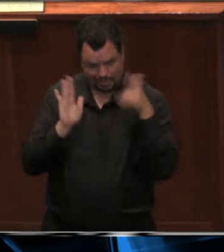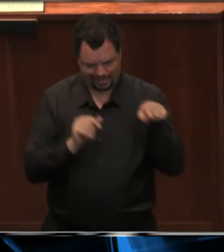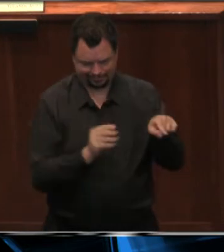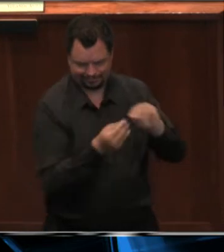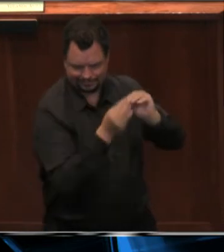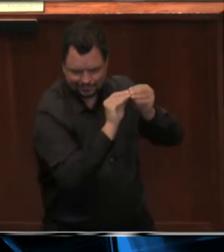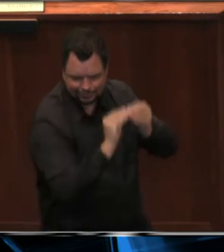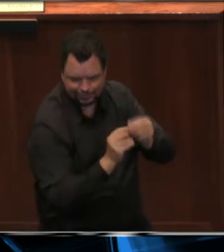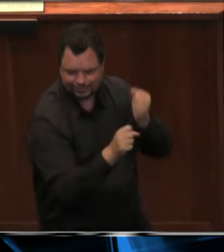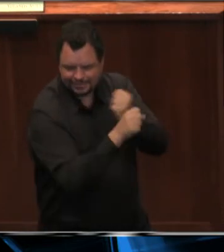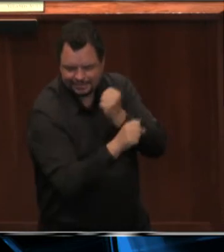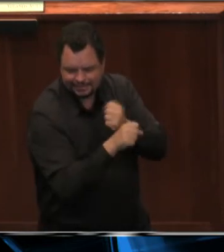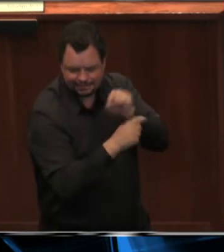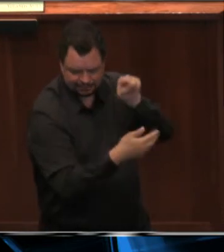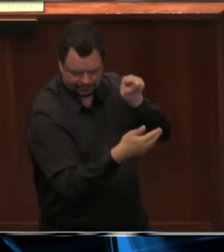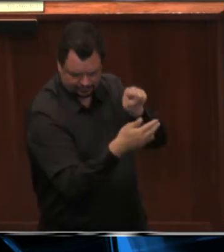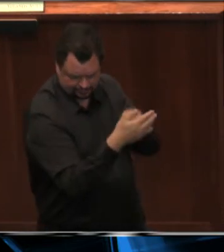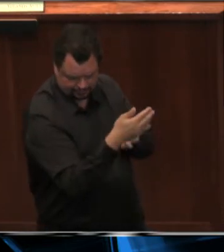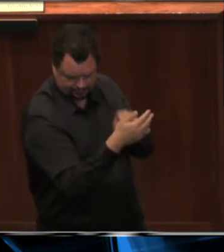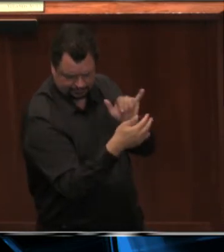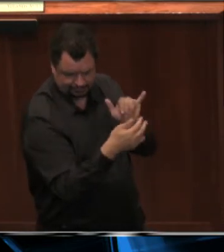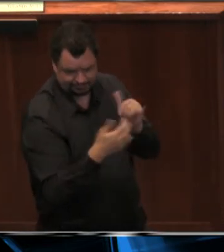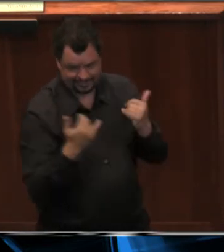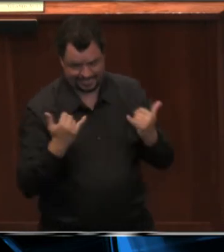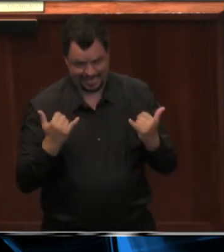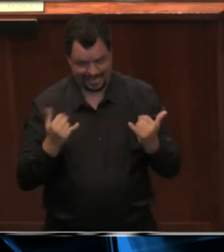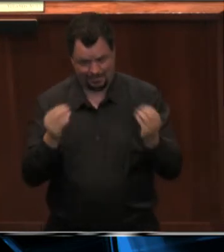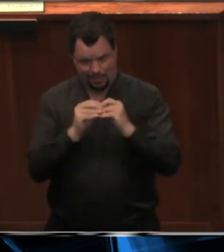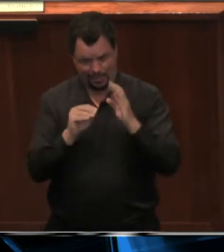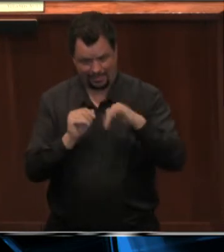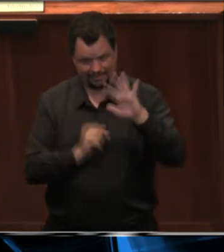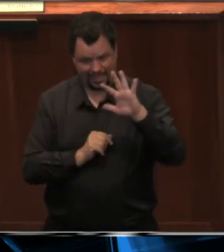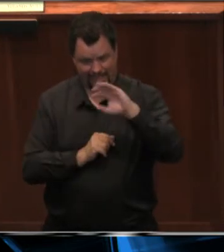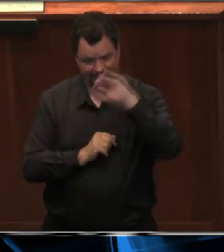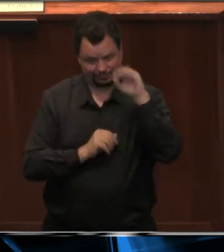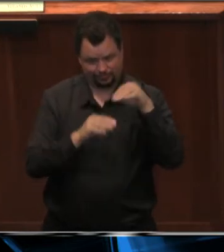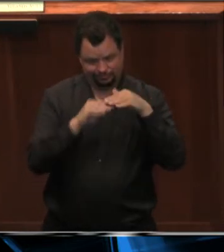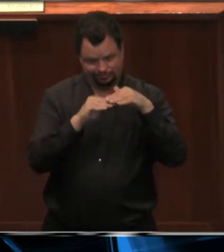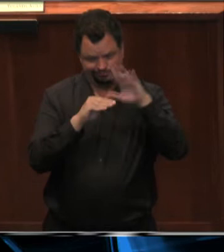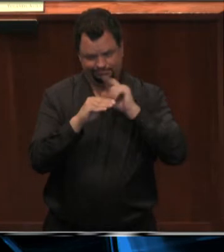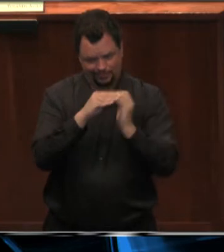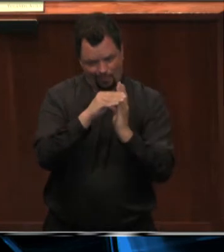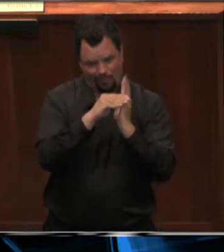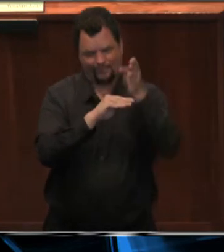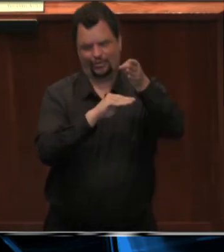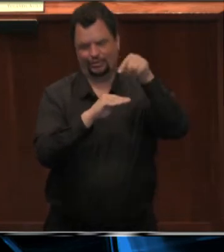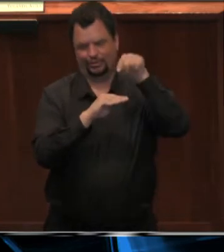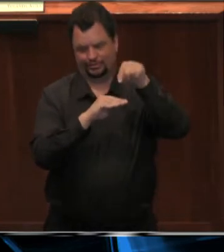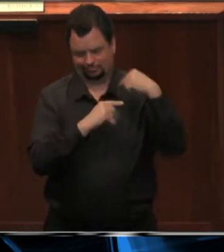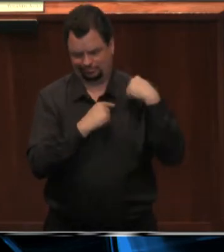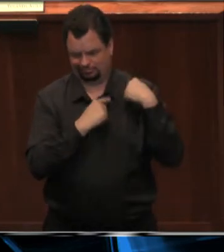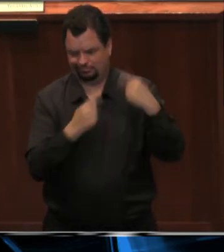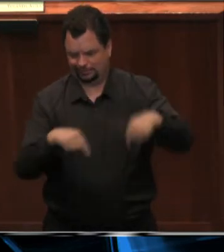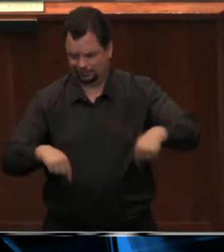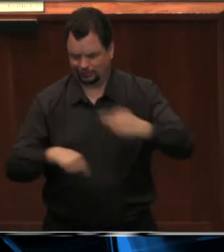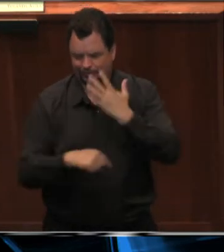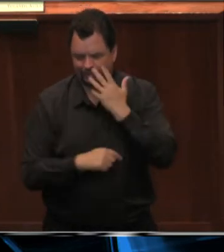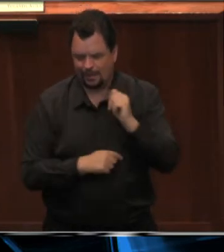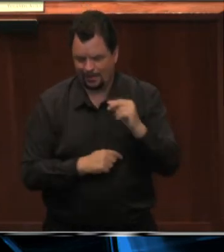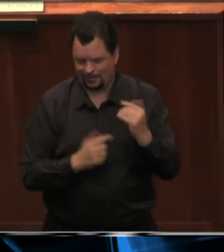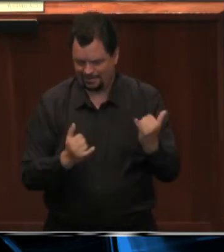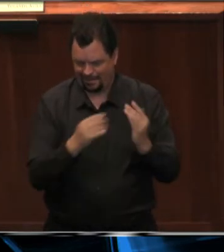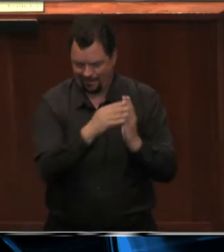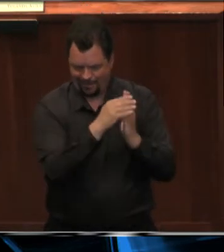5% positivity rate on July 8th, we did self-report to the Colorado Department of Public Health and Environment. We engaged with